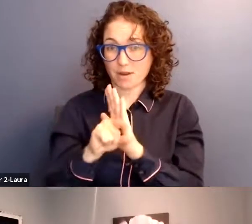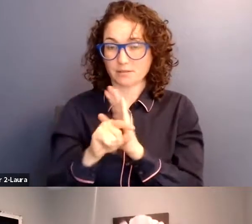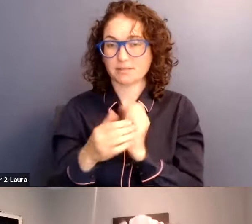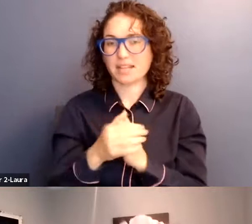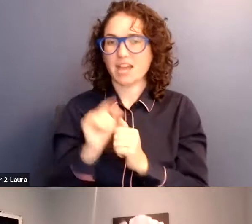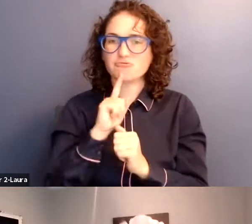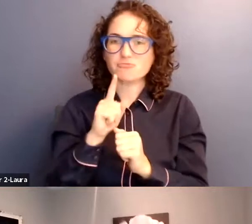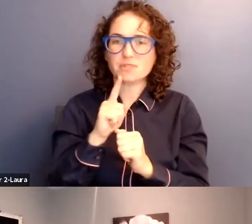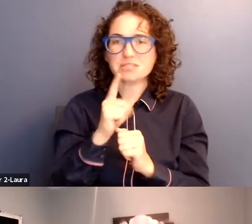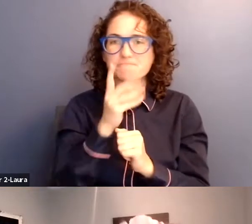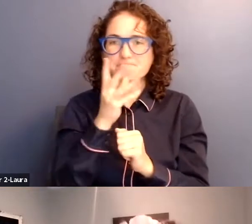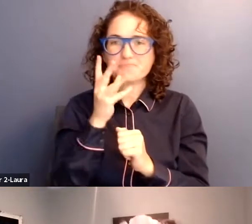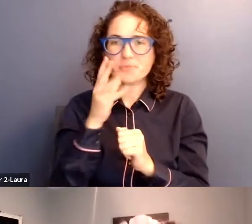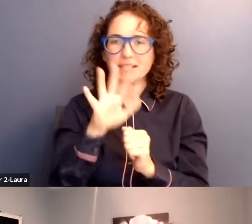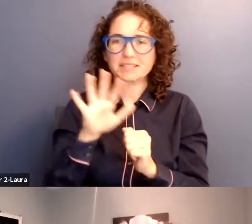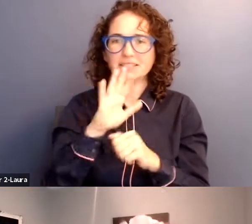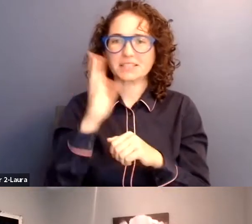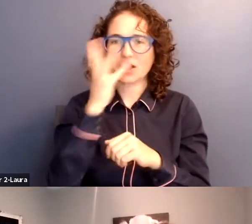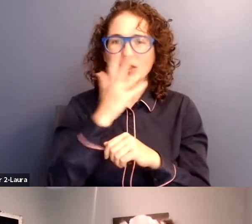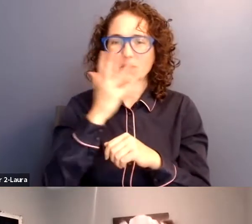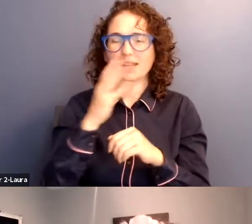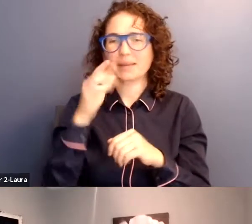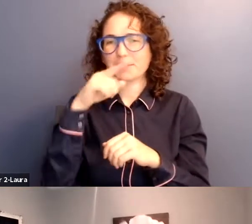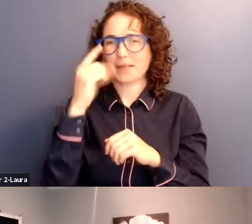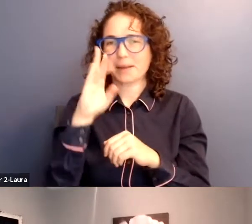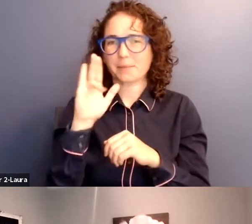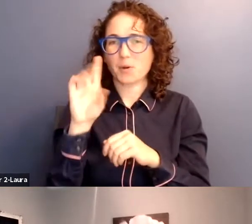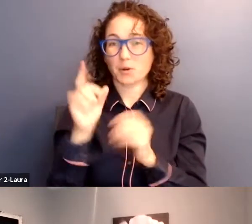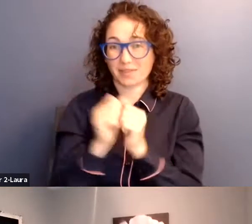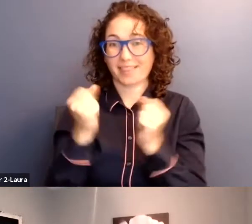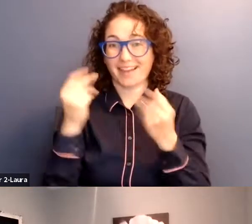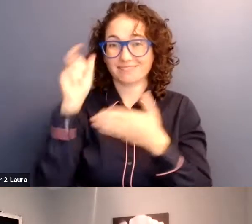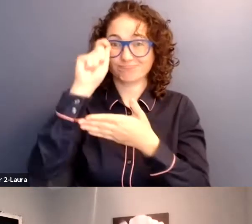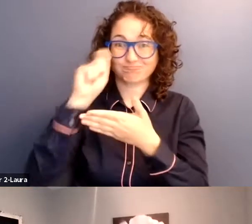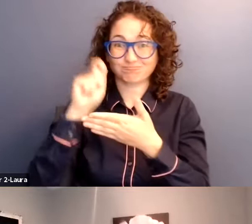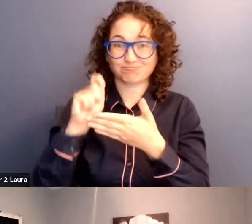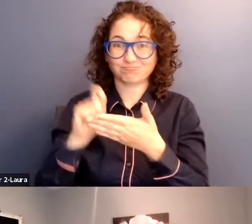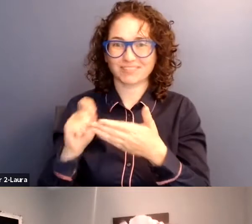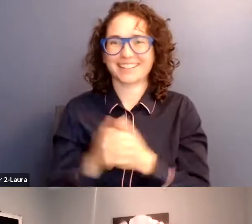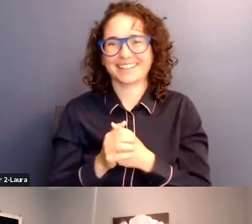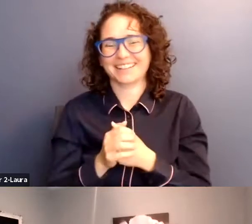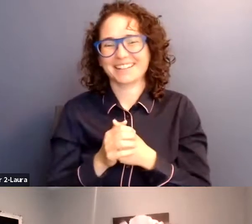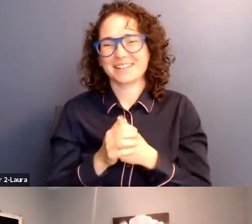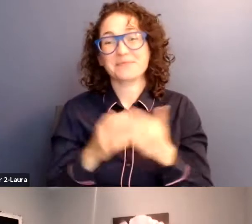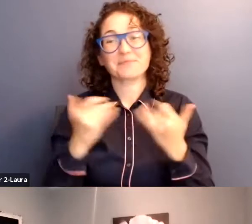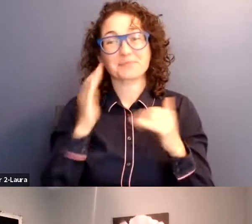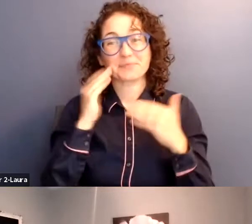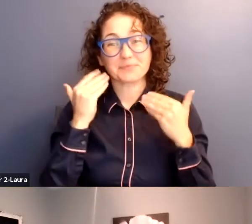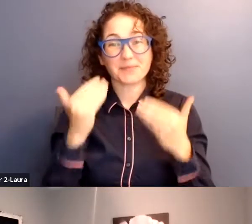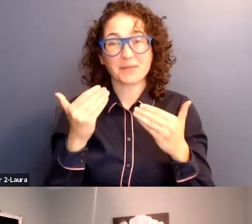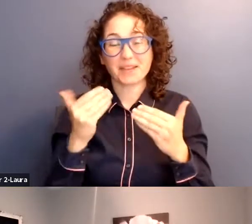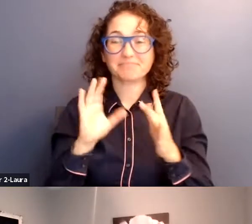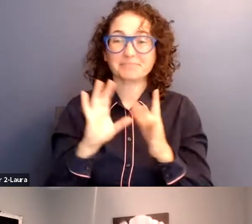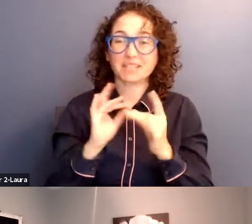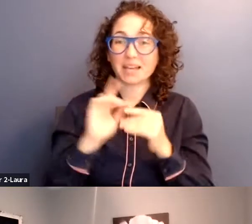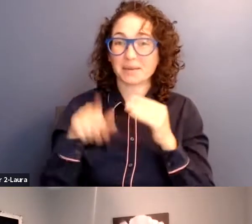rustic looking blackboard with lots of training written on it. So without further ado, we'll go ahead and talk a